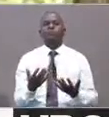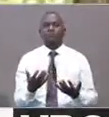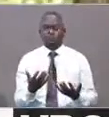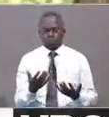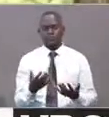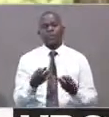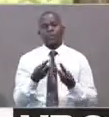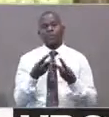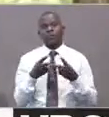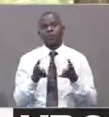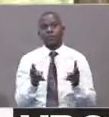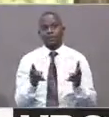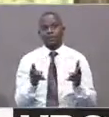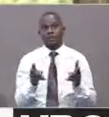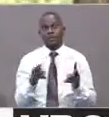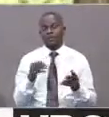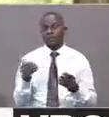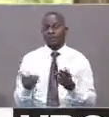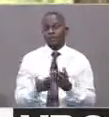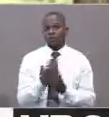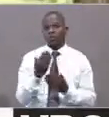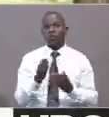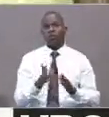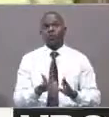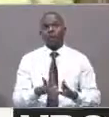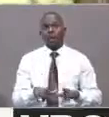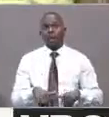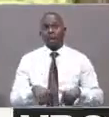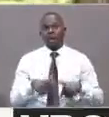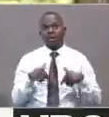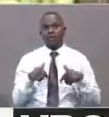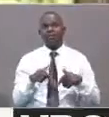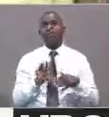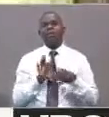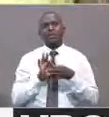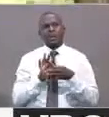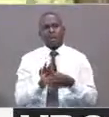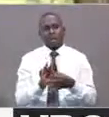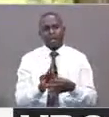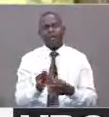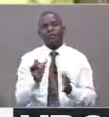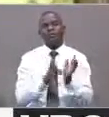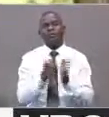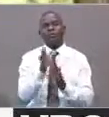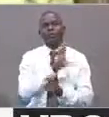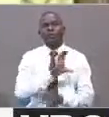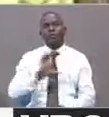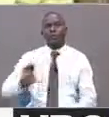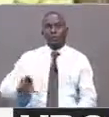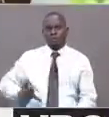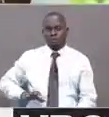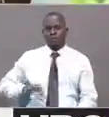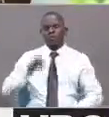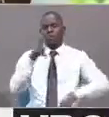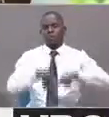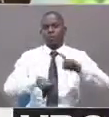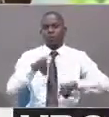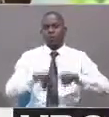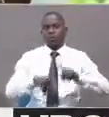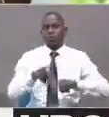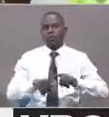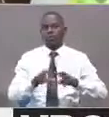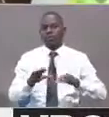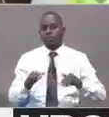And we started the new line, the line of Jesus, actually, in politics. Despite